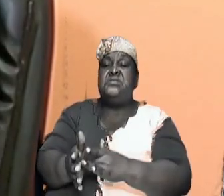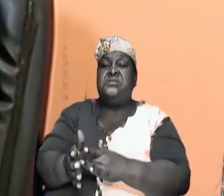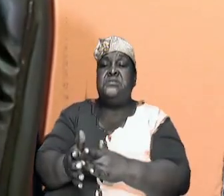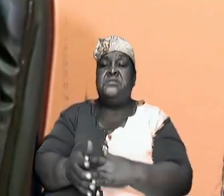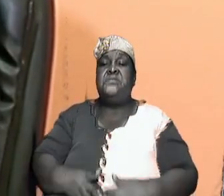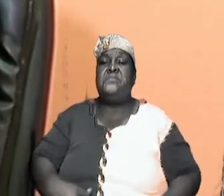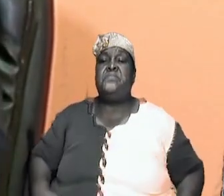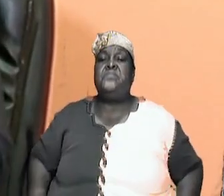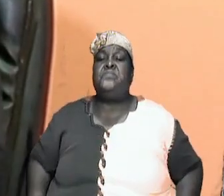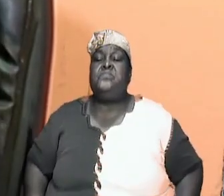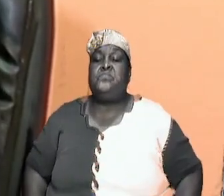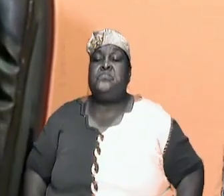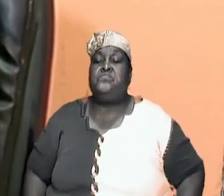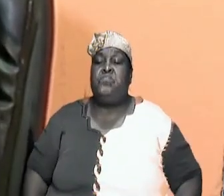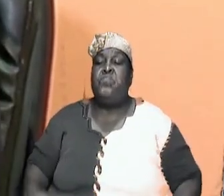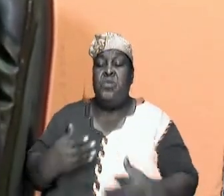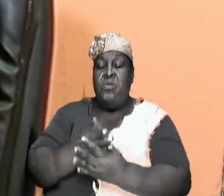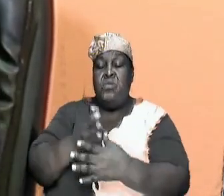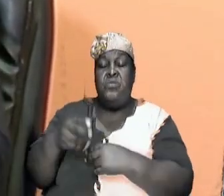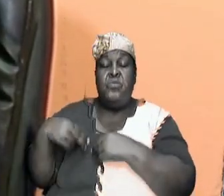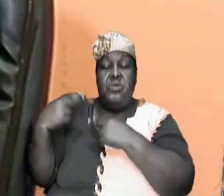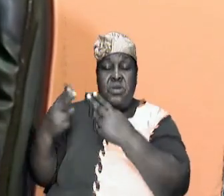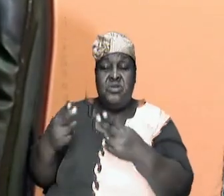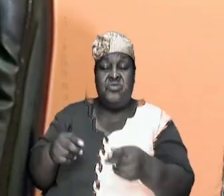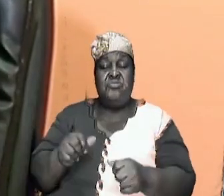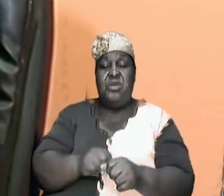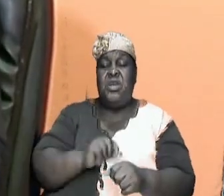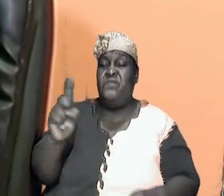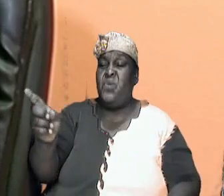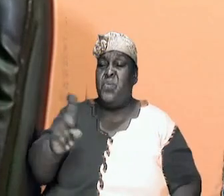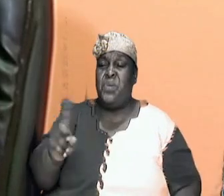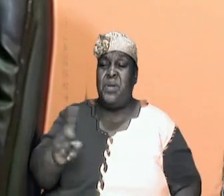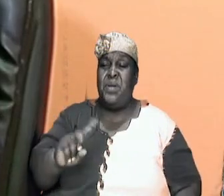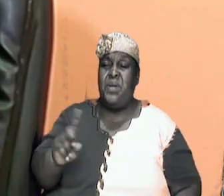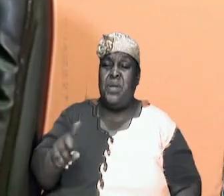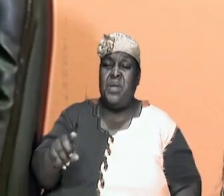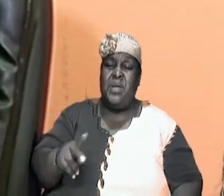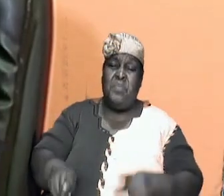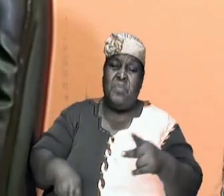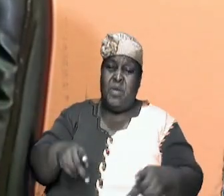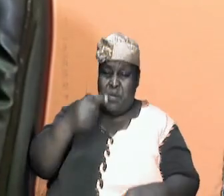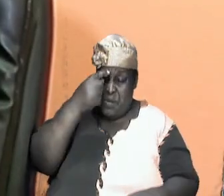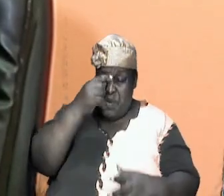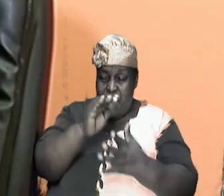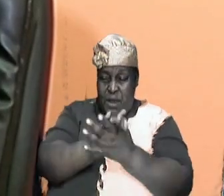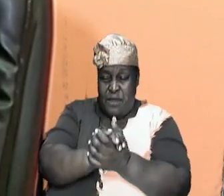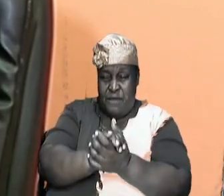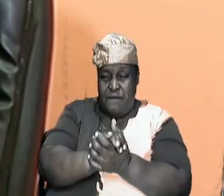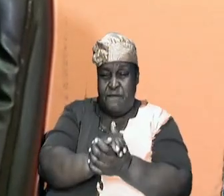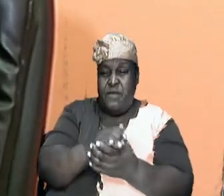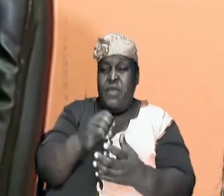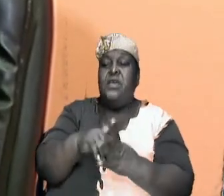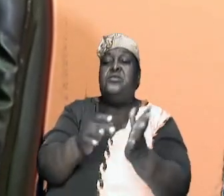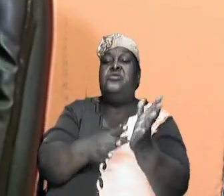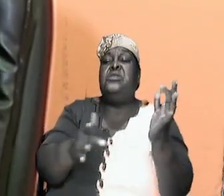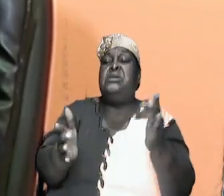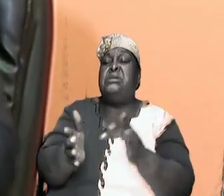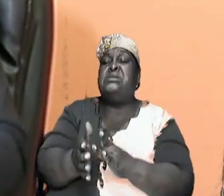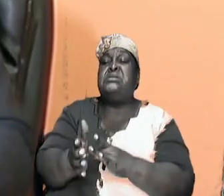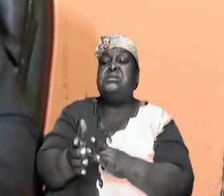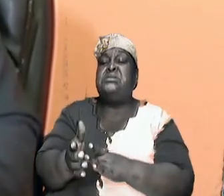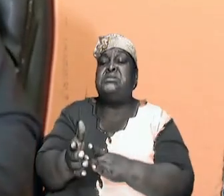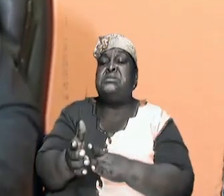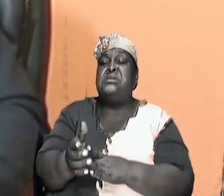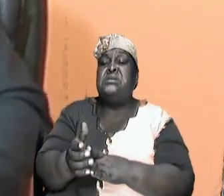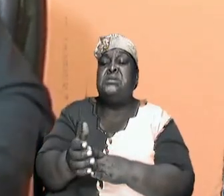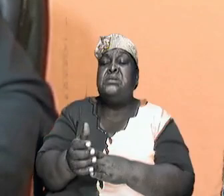that throughout history now, everywhere it is people who even believe in Christ, just have a hidden